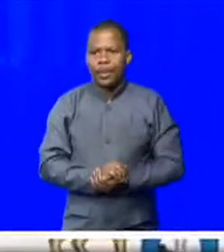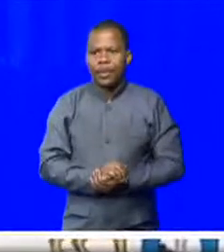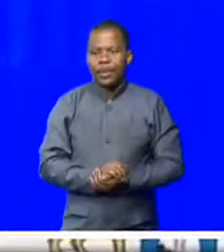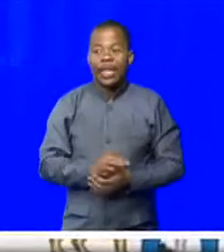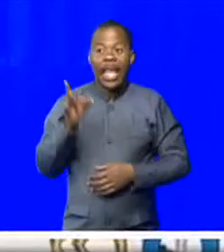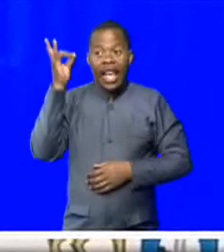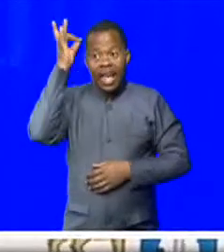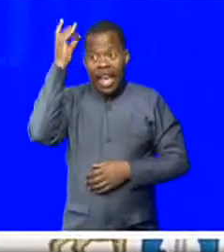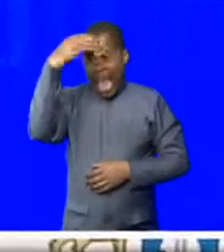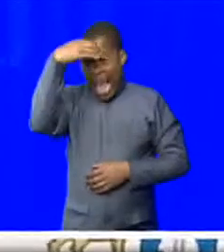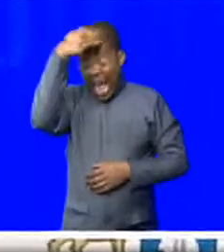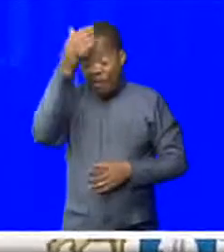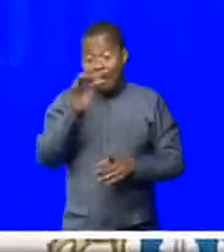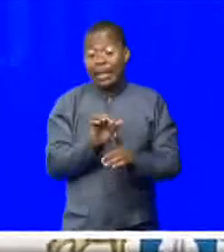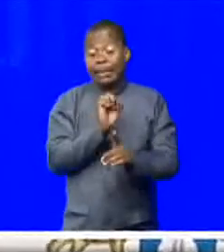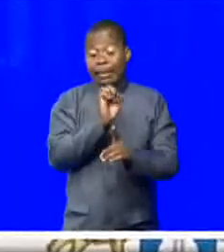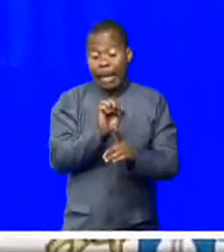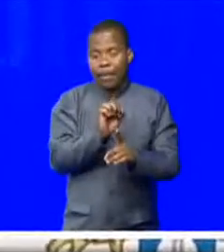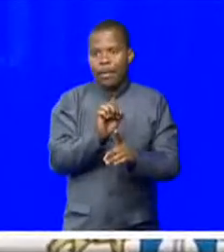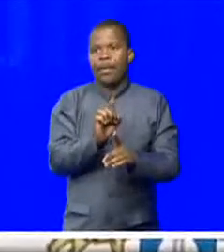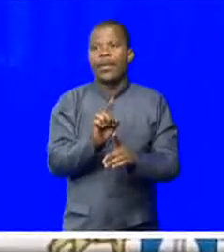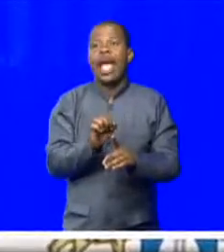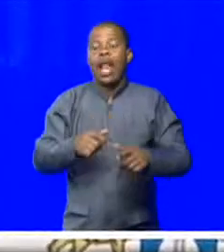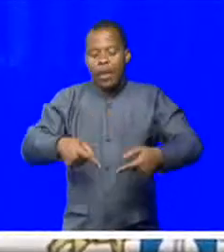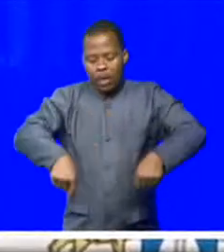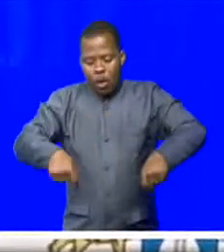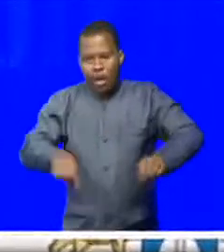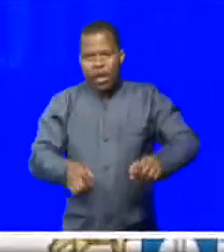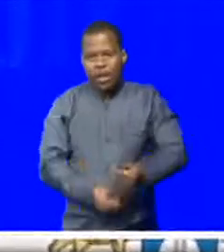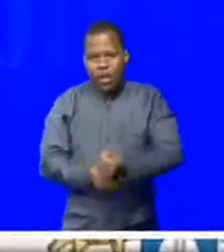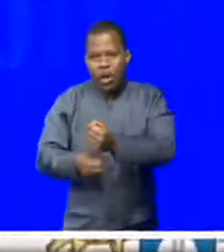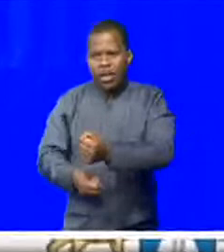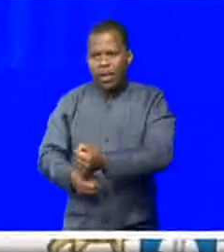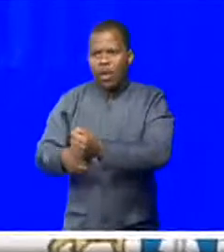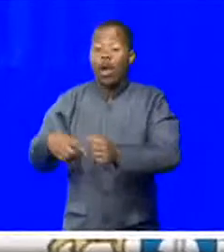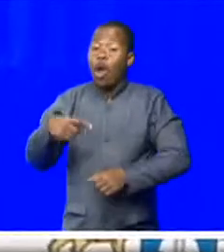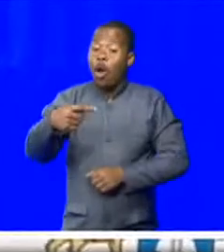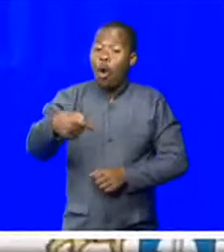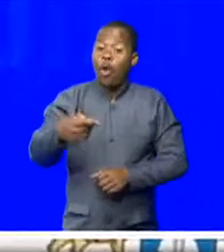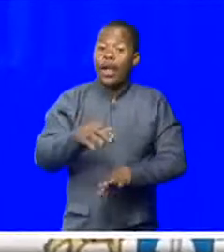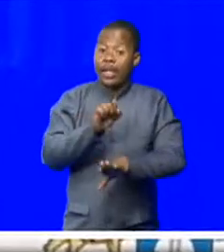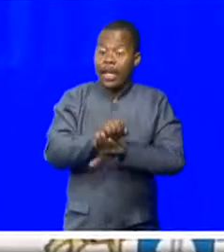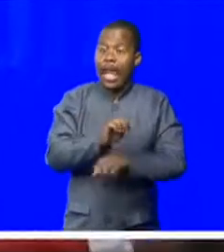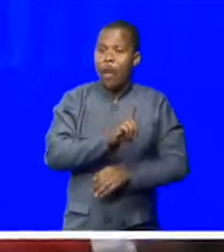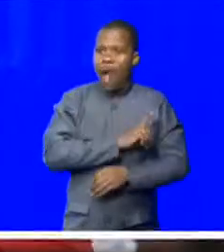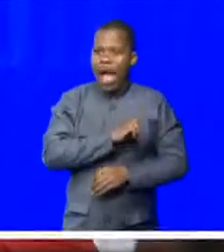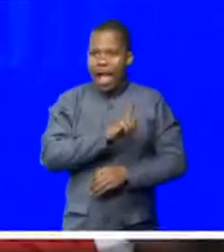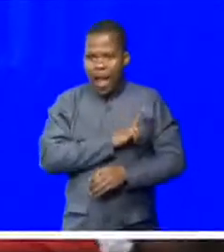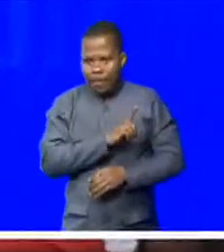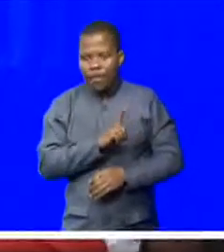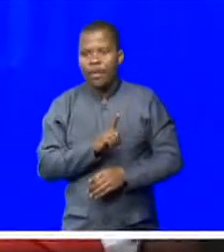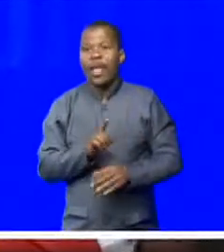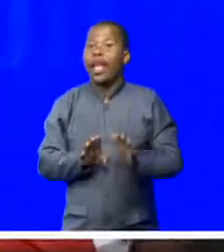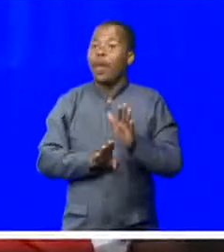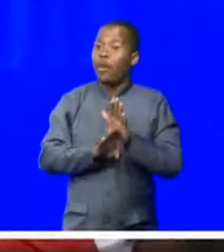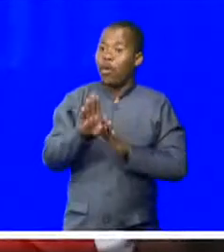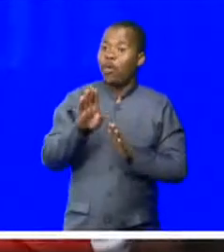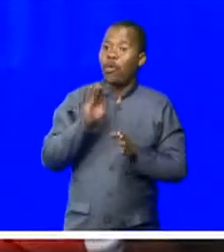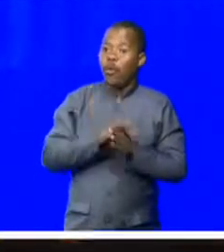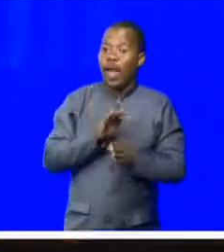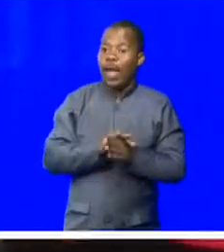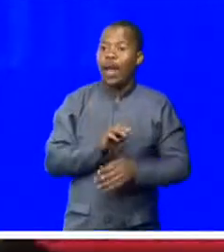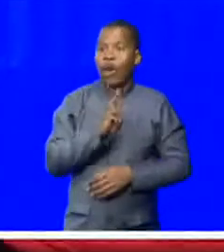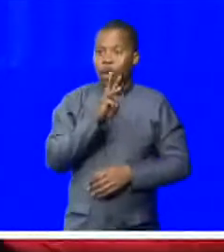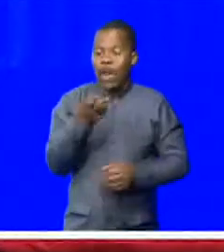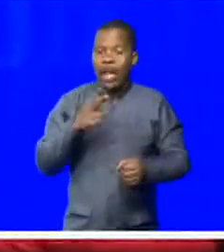government remains committed to helping you as sports people to grow and reach your full potential. Thus, we are pleased